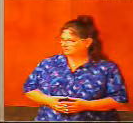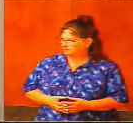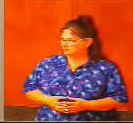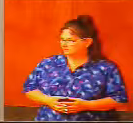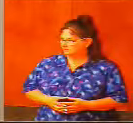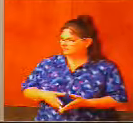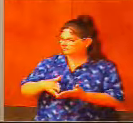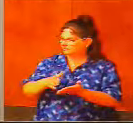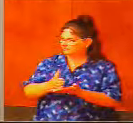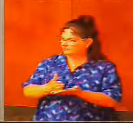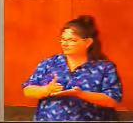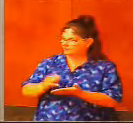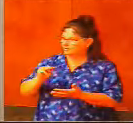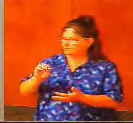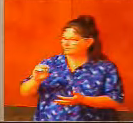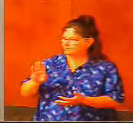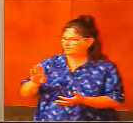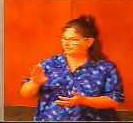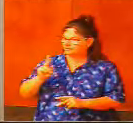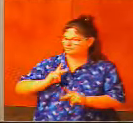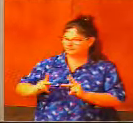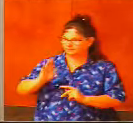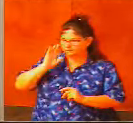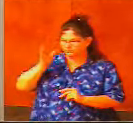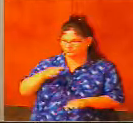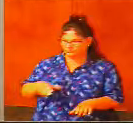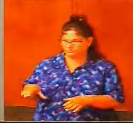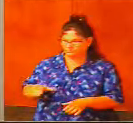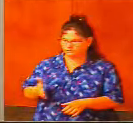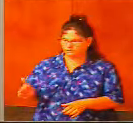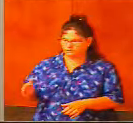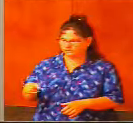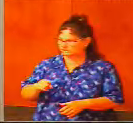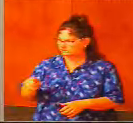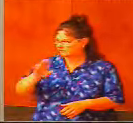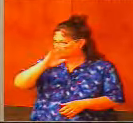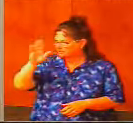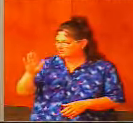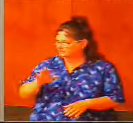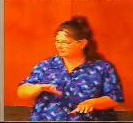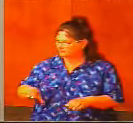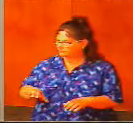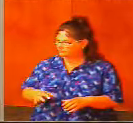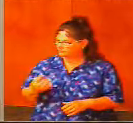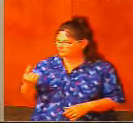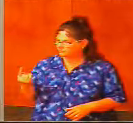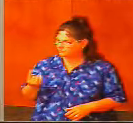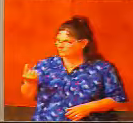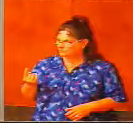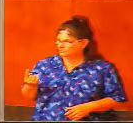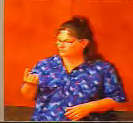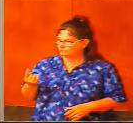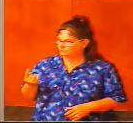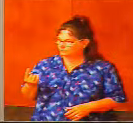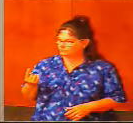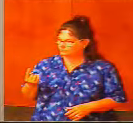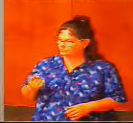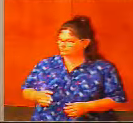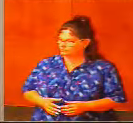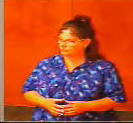As a part of a mob, people will do things that they would never do on their own.